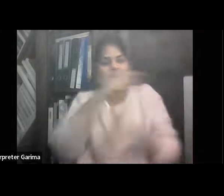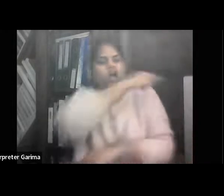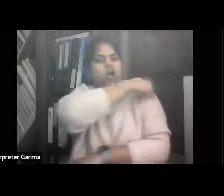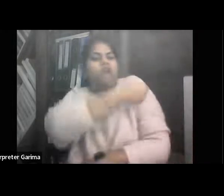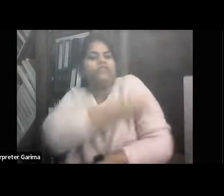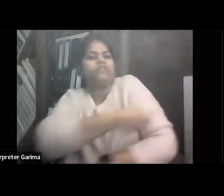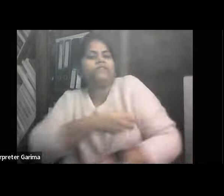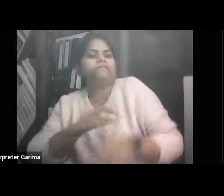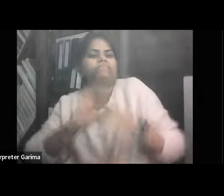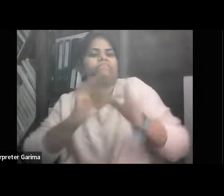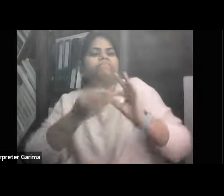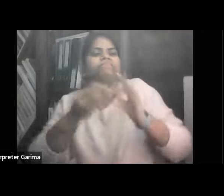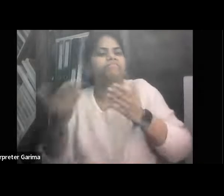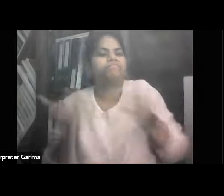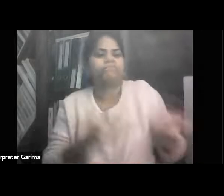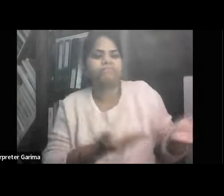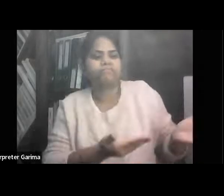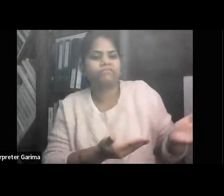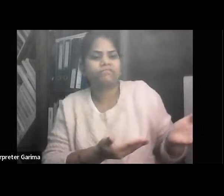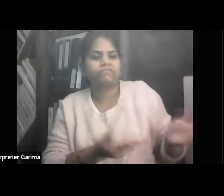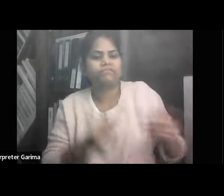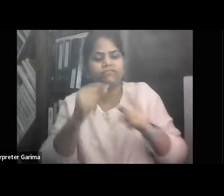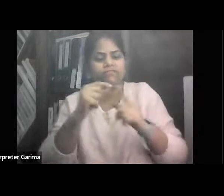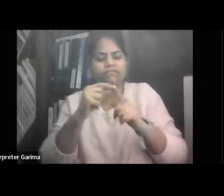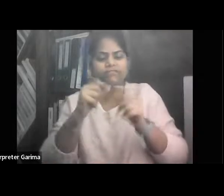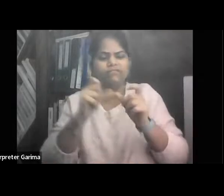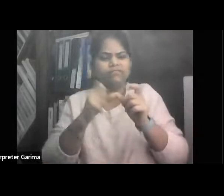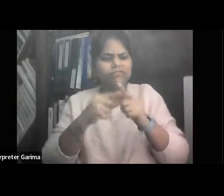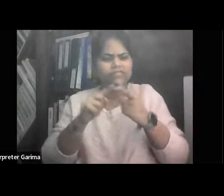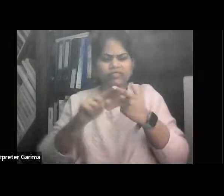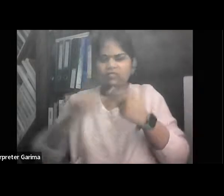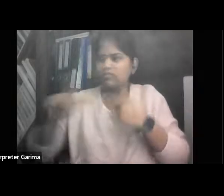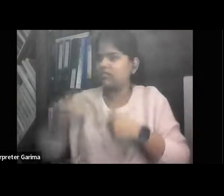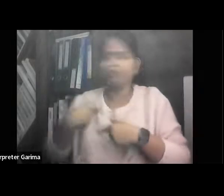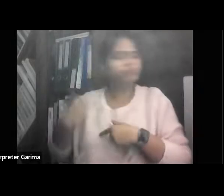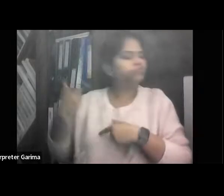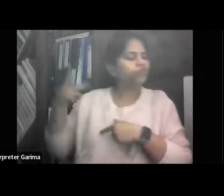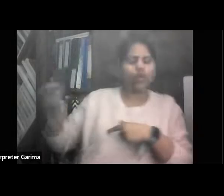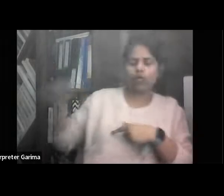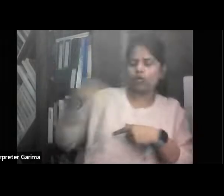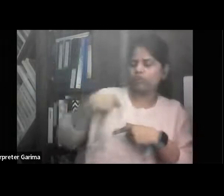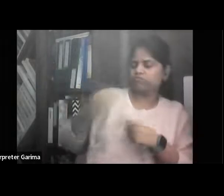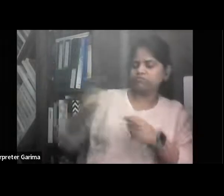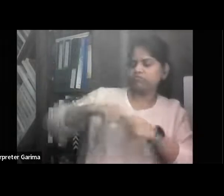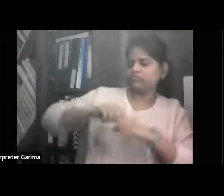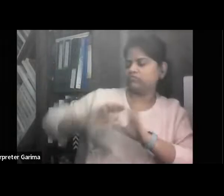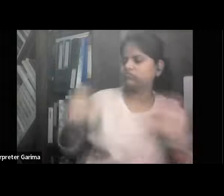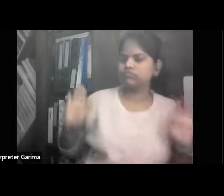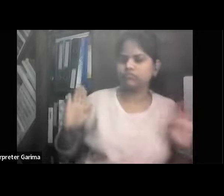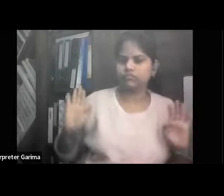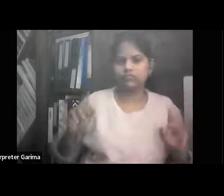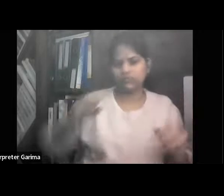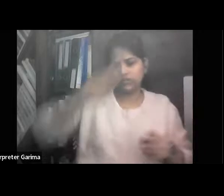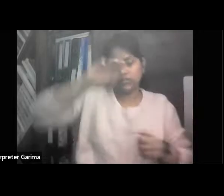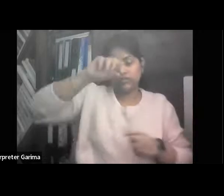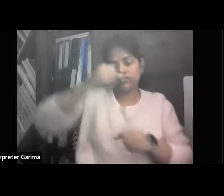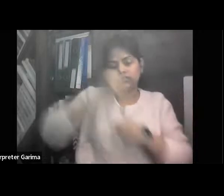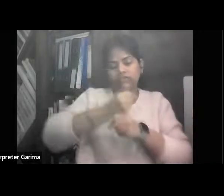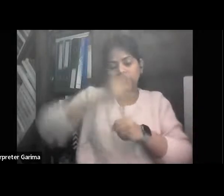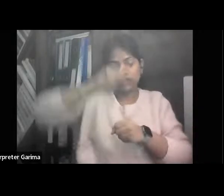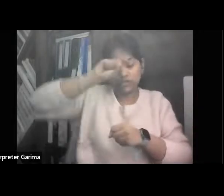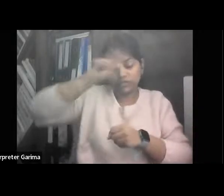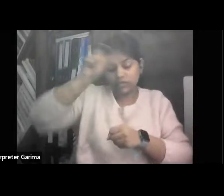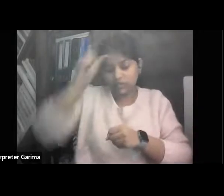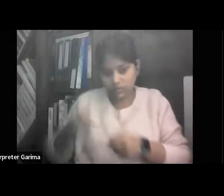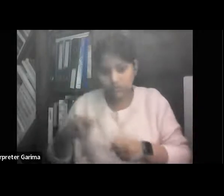Patel fails to oppose their joint settlement because of his inter-community marriage between a Gujarati and a Kannadiga, which